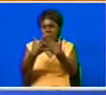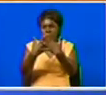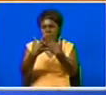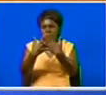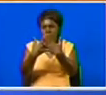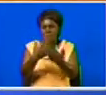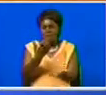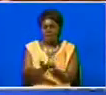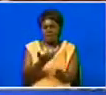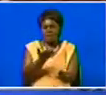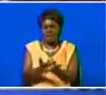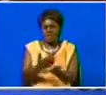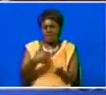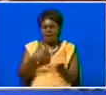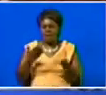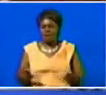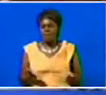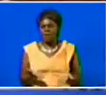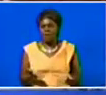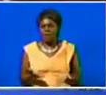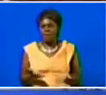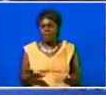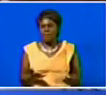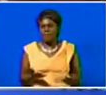According to the evidence adduced,